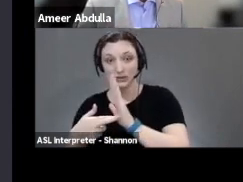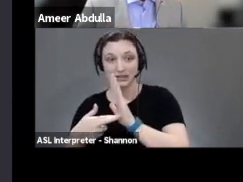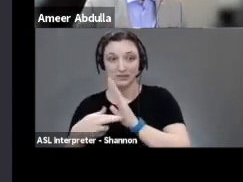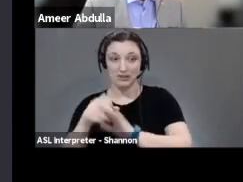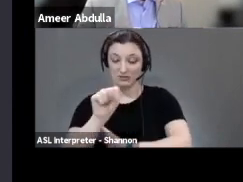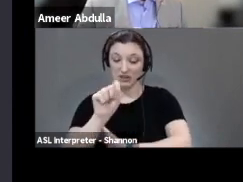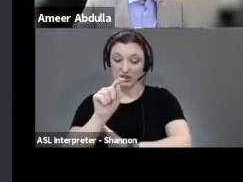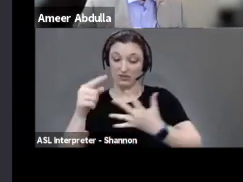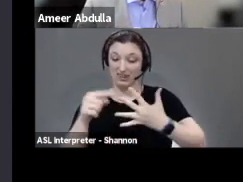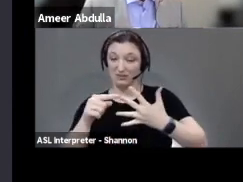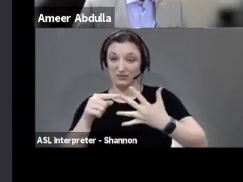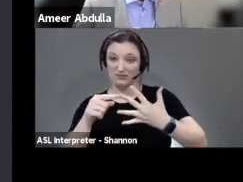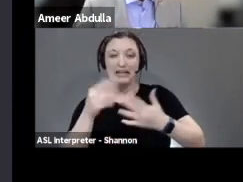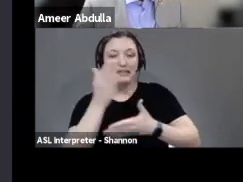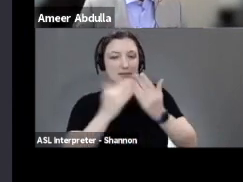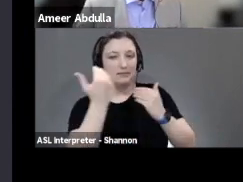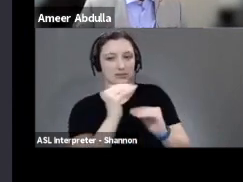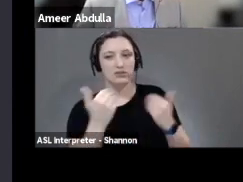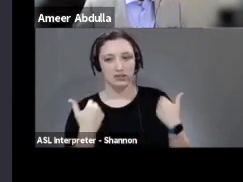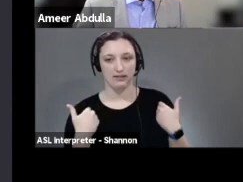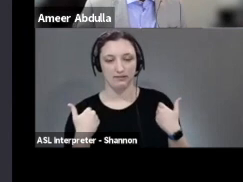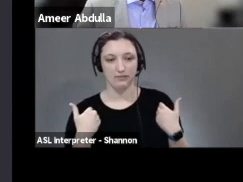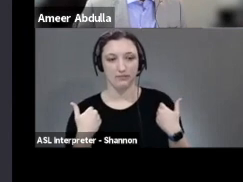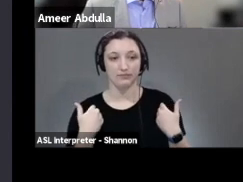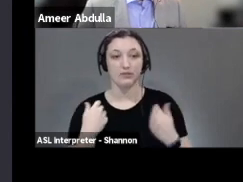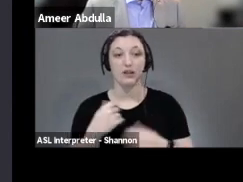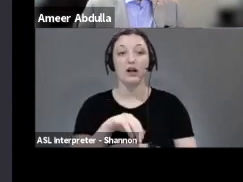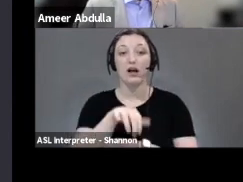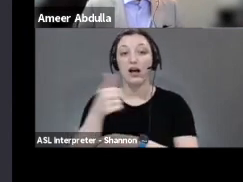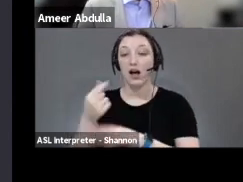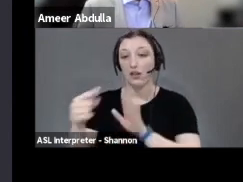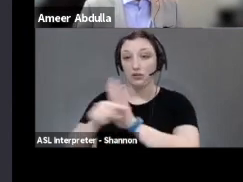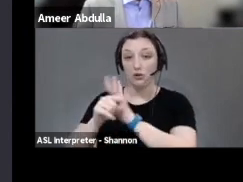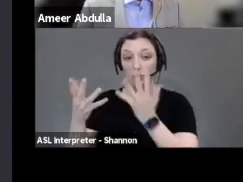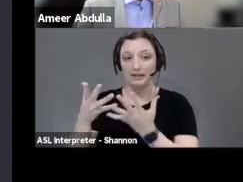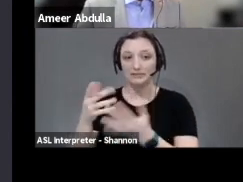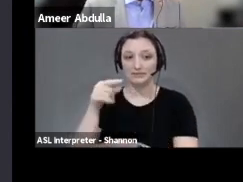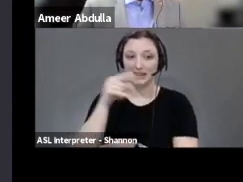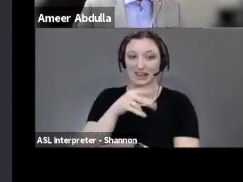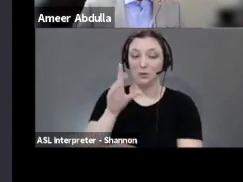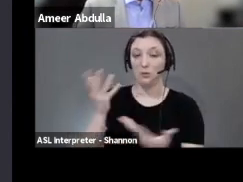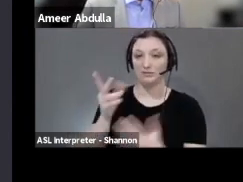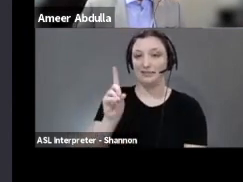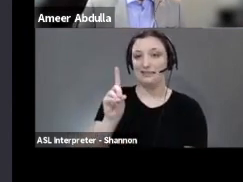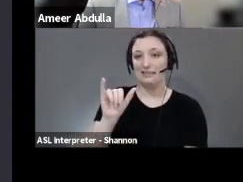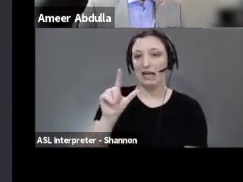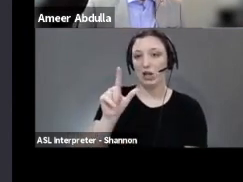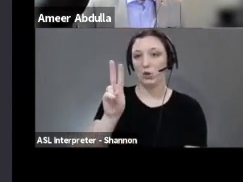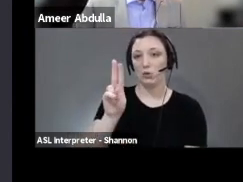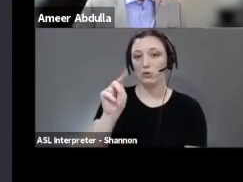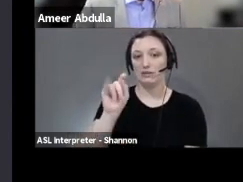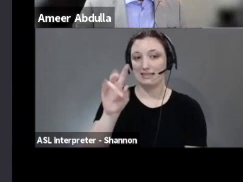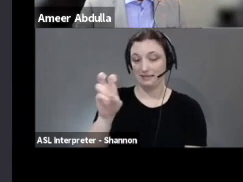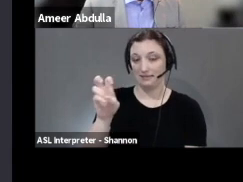options. And the other obvious one is it's dilutive. And so the more stock options you have, the fewer shares you have of your business,